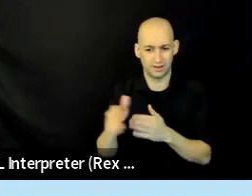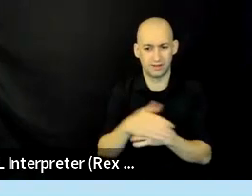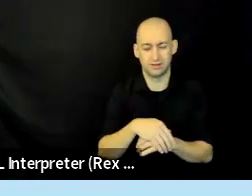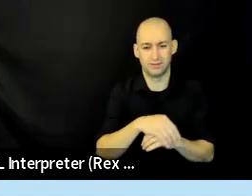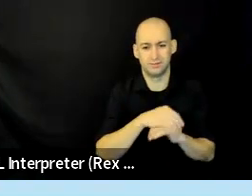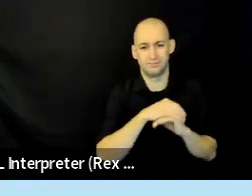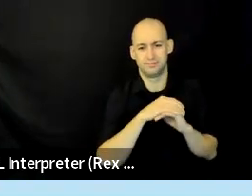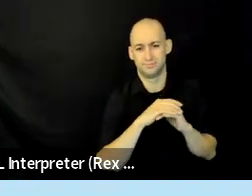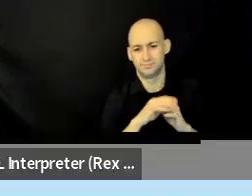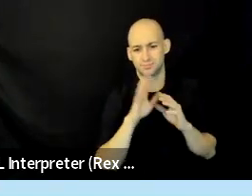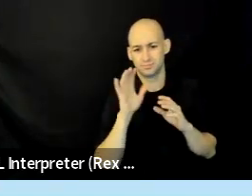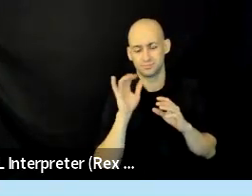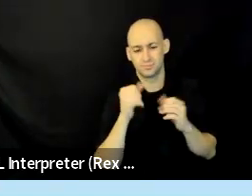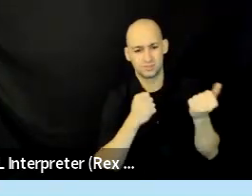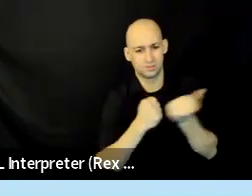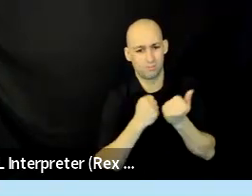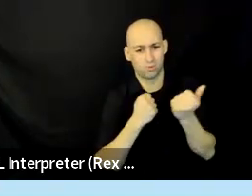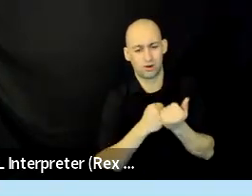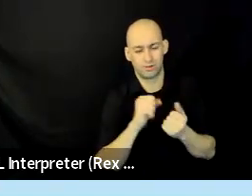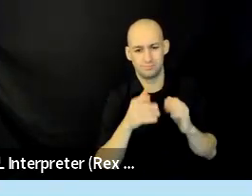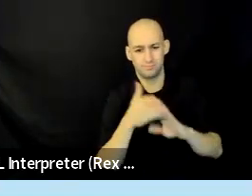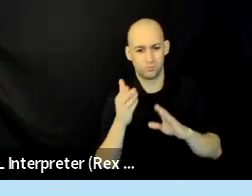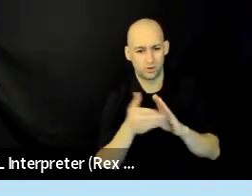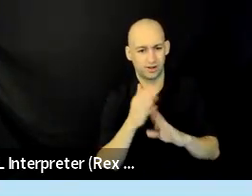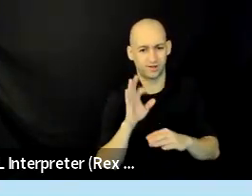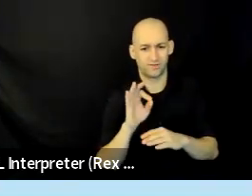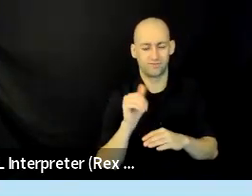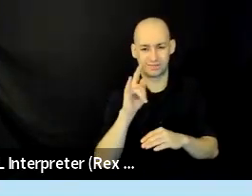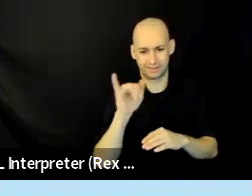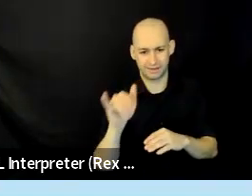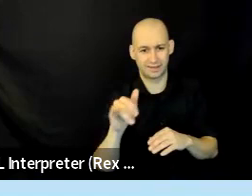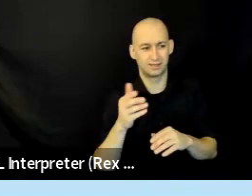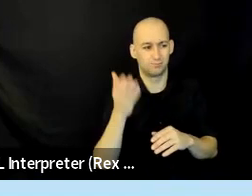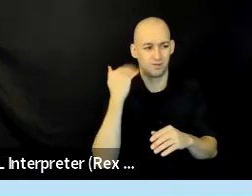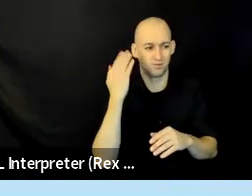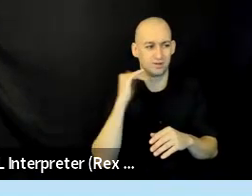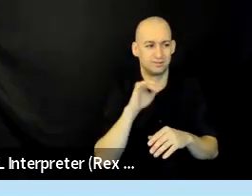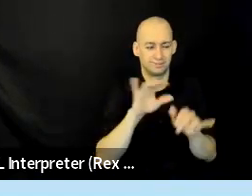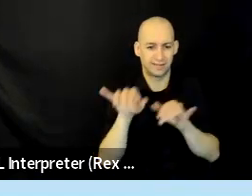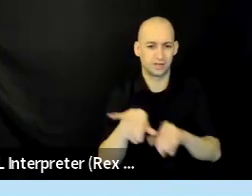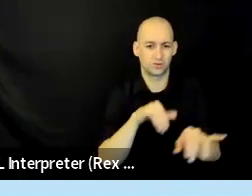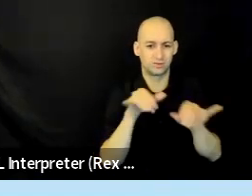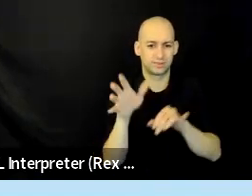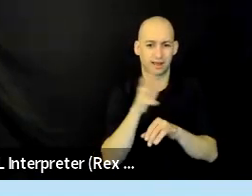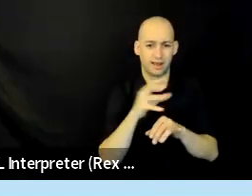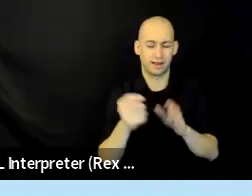of Governments support upgrading the facility to freeway standards and eliminating at-grade